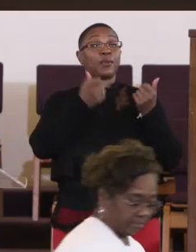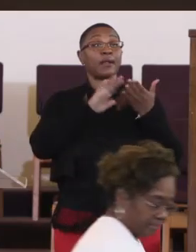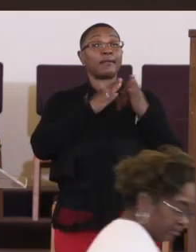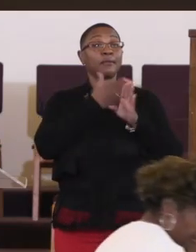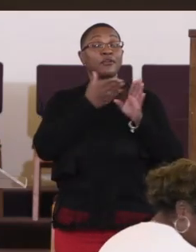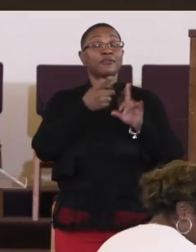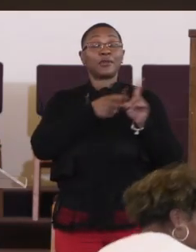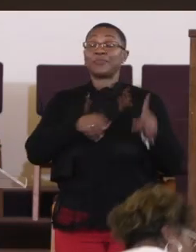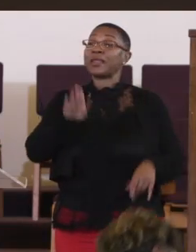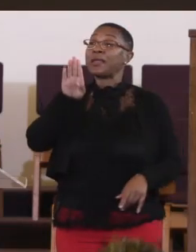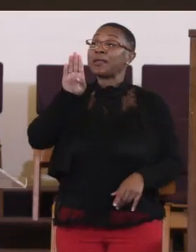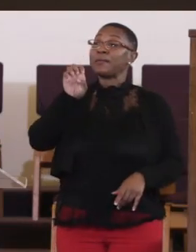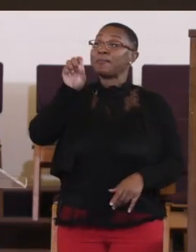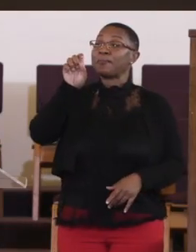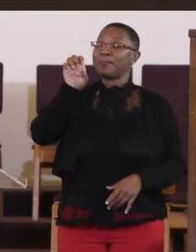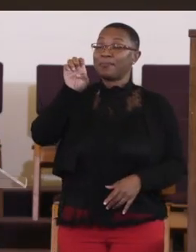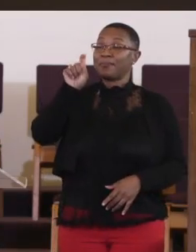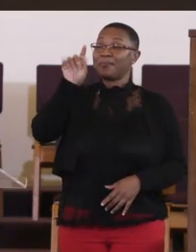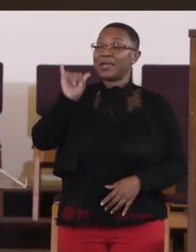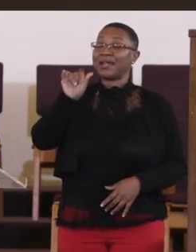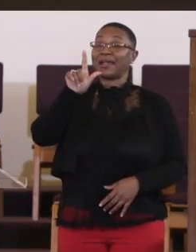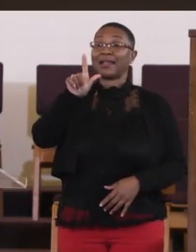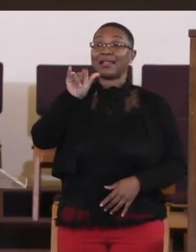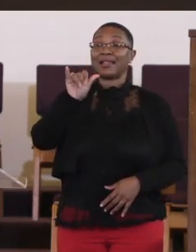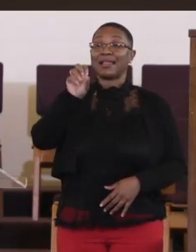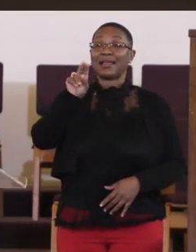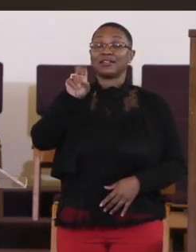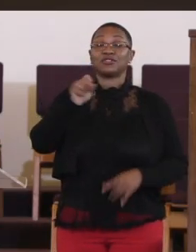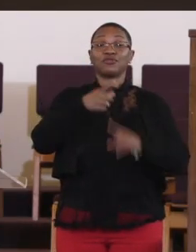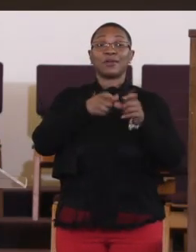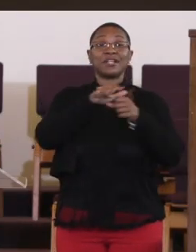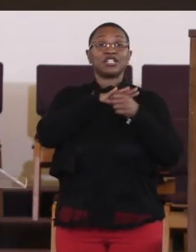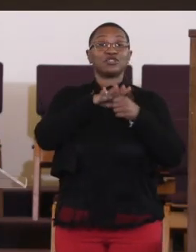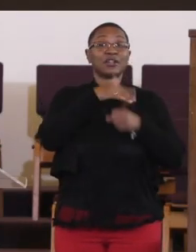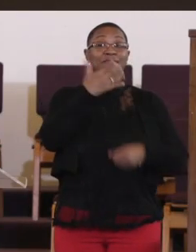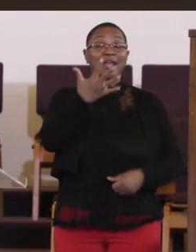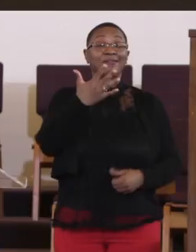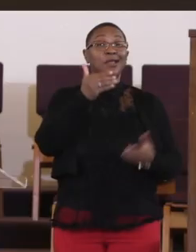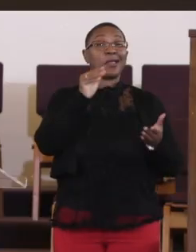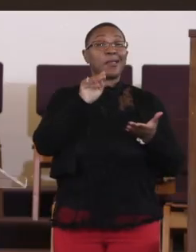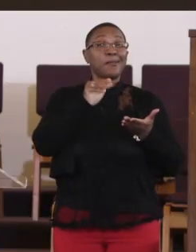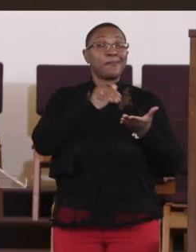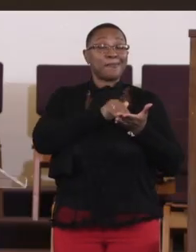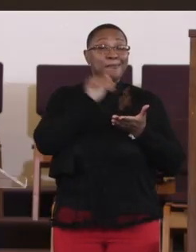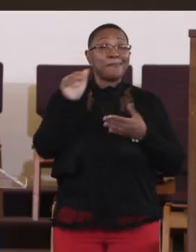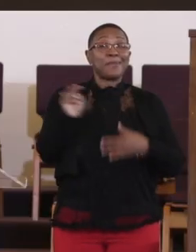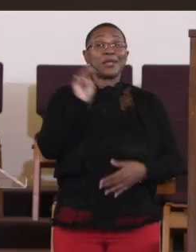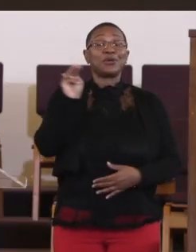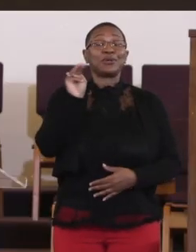name is Betty Lyons from District 5. Millions of dollars you've given free to the